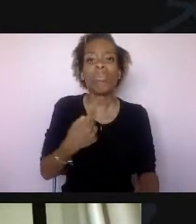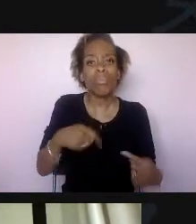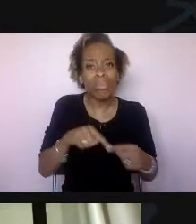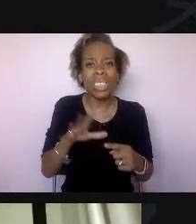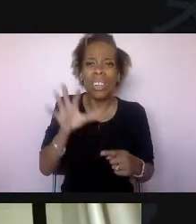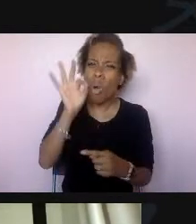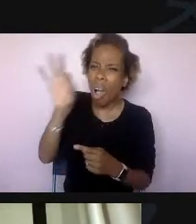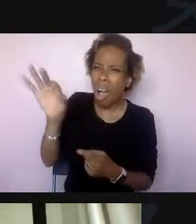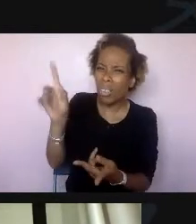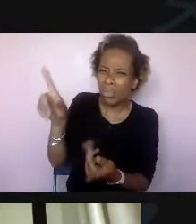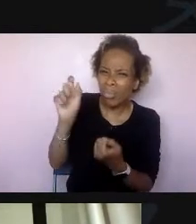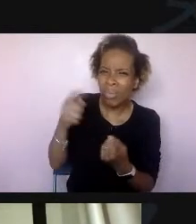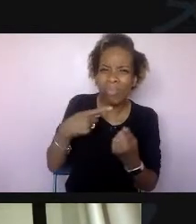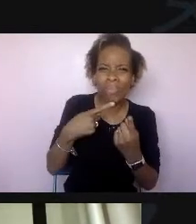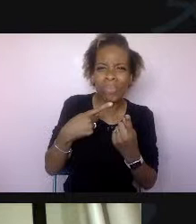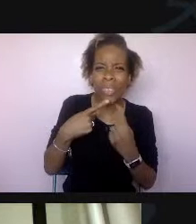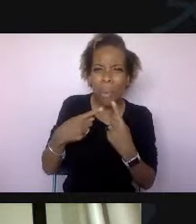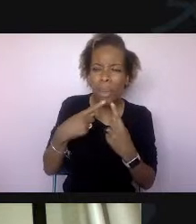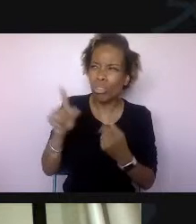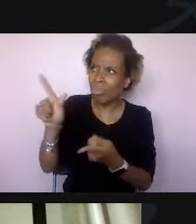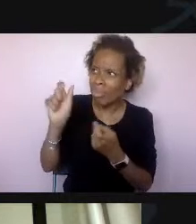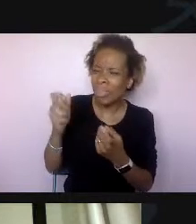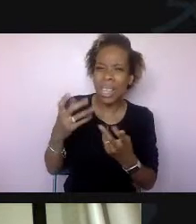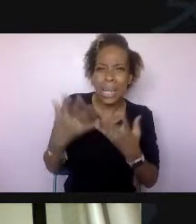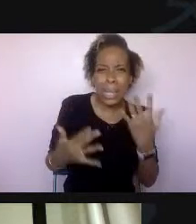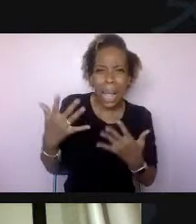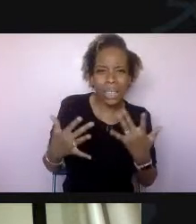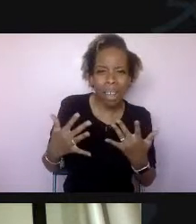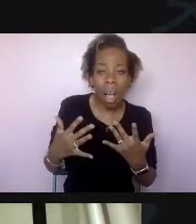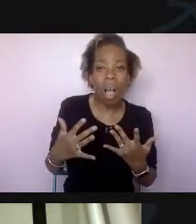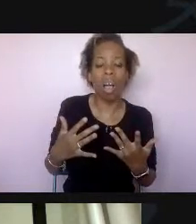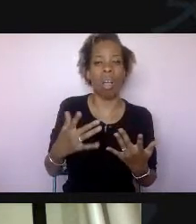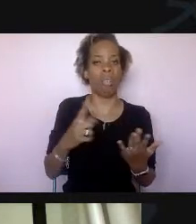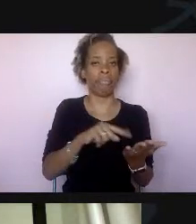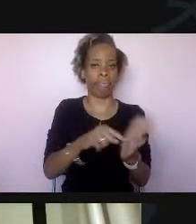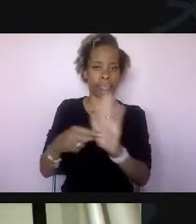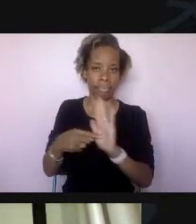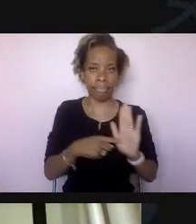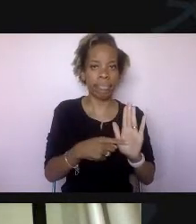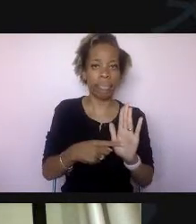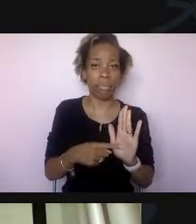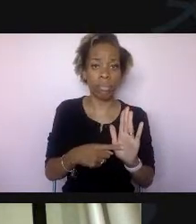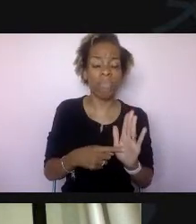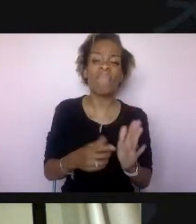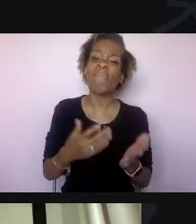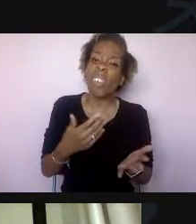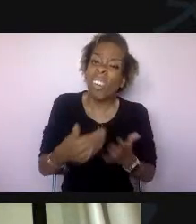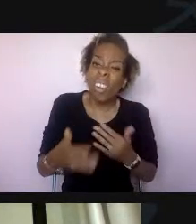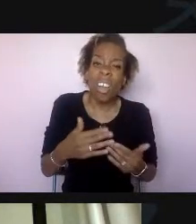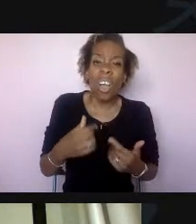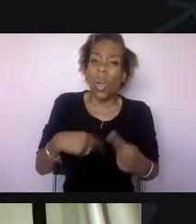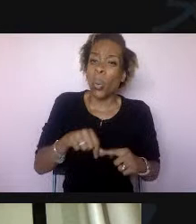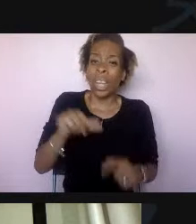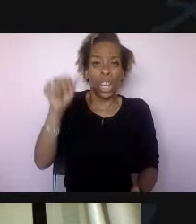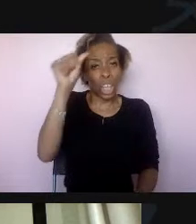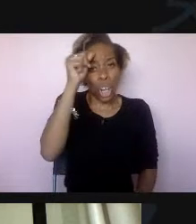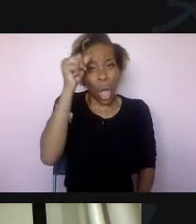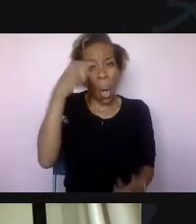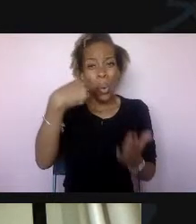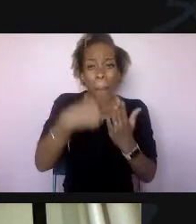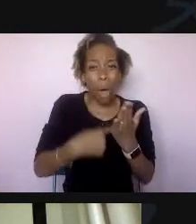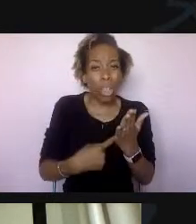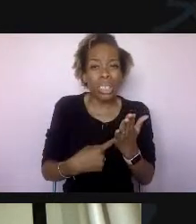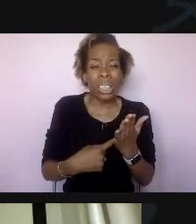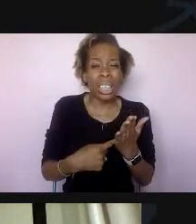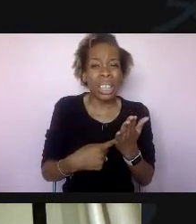about. But I think there's many times that we will see that policies just don't really look at the experiences of Black